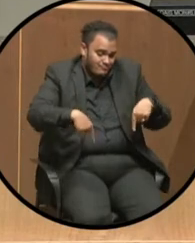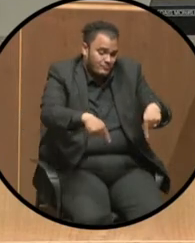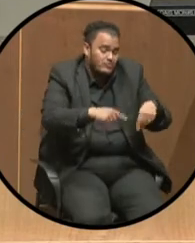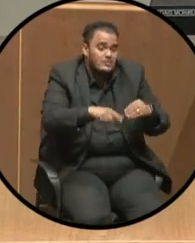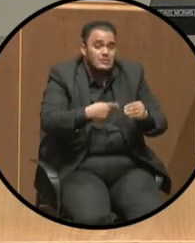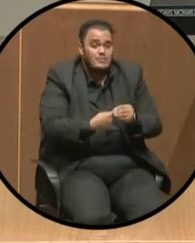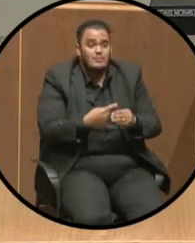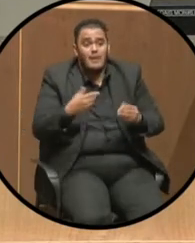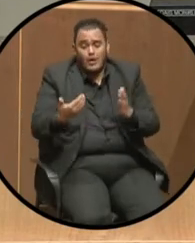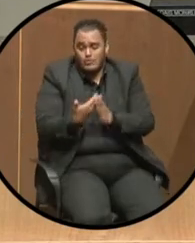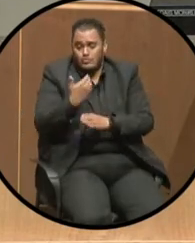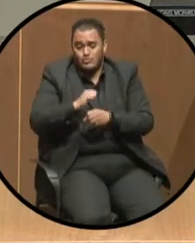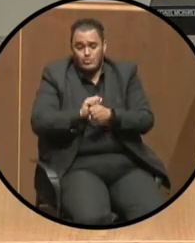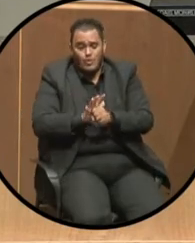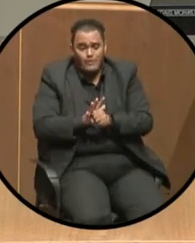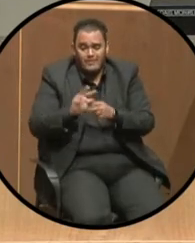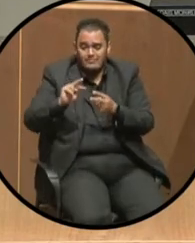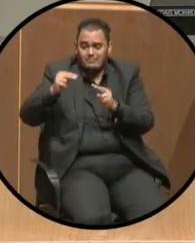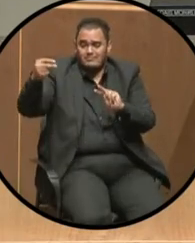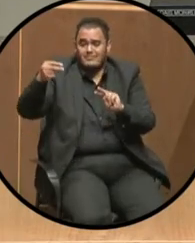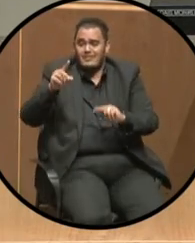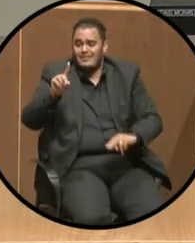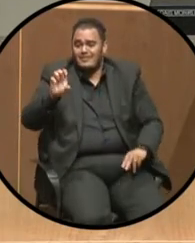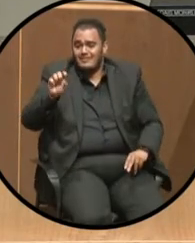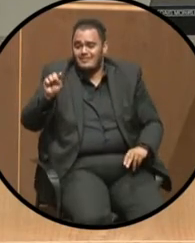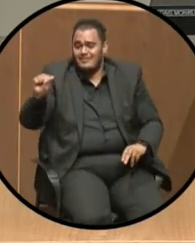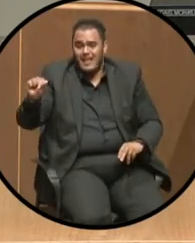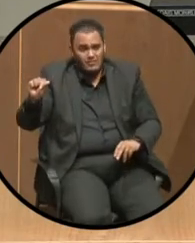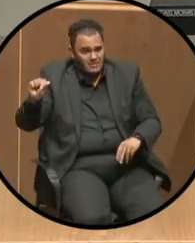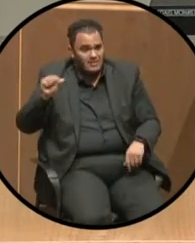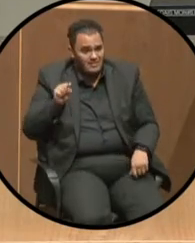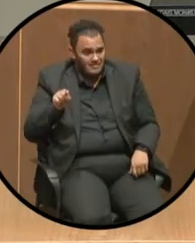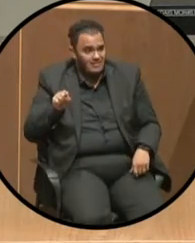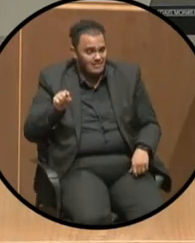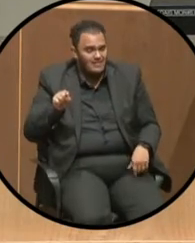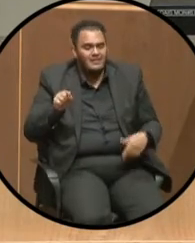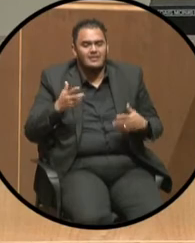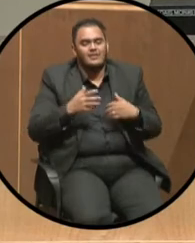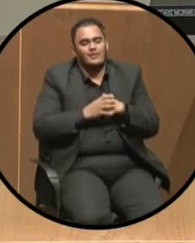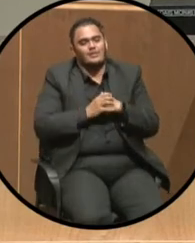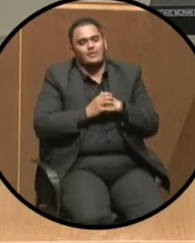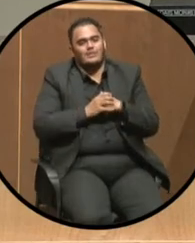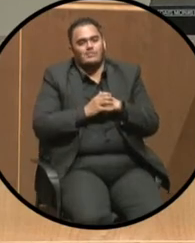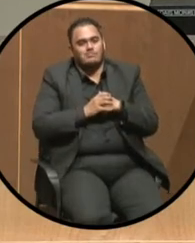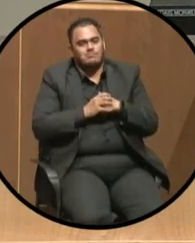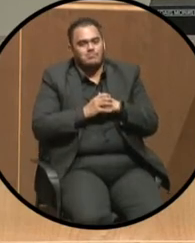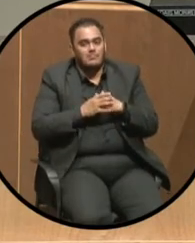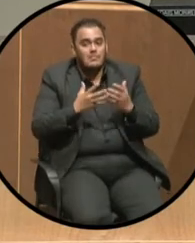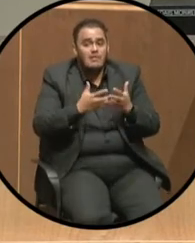it means to our community. There's a lot of different information out there. We have two sides